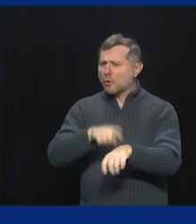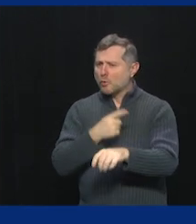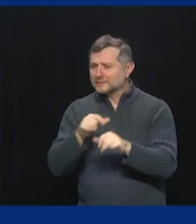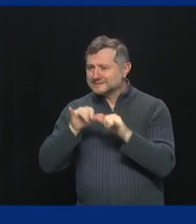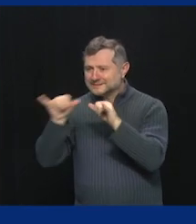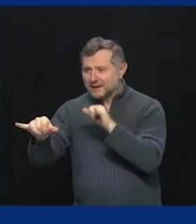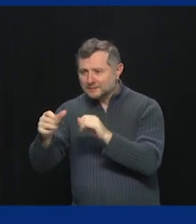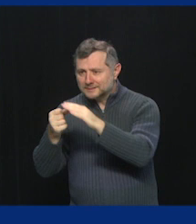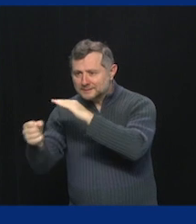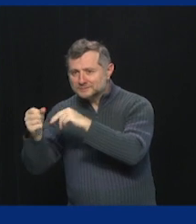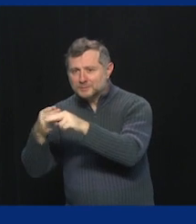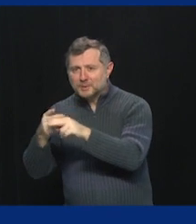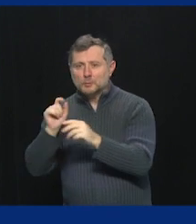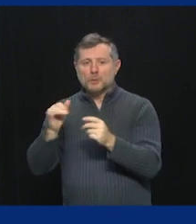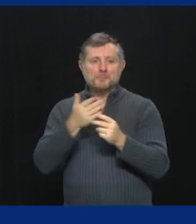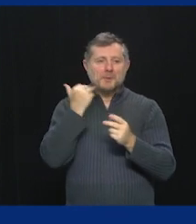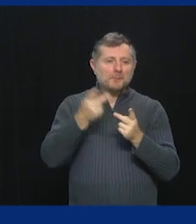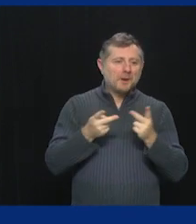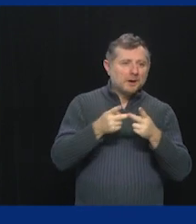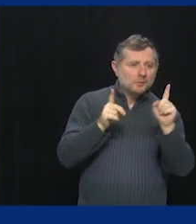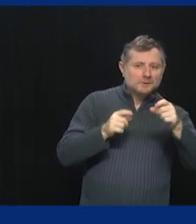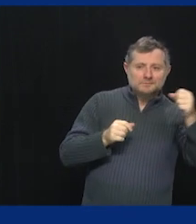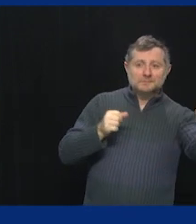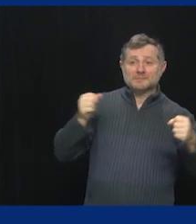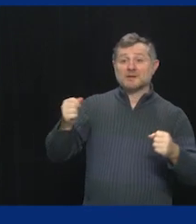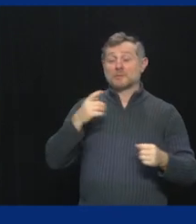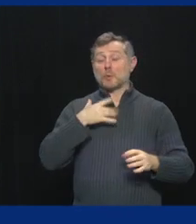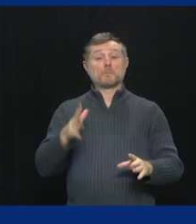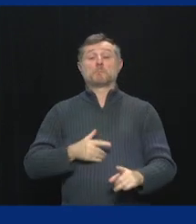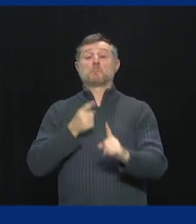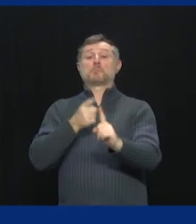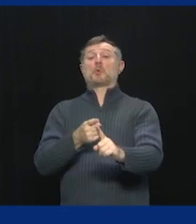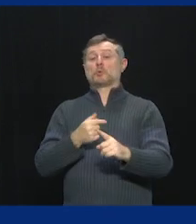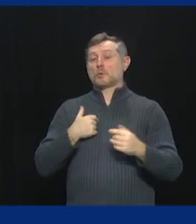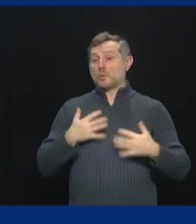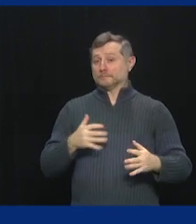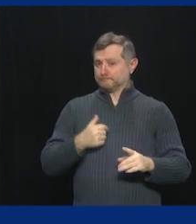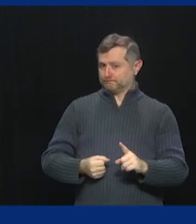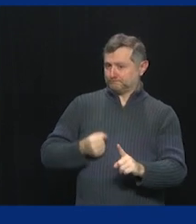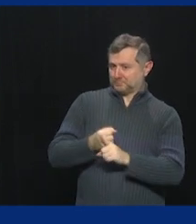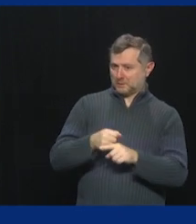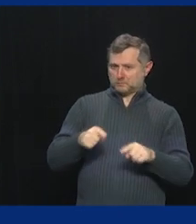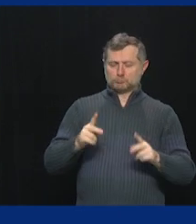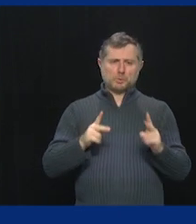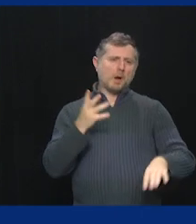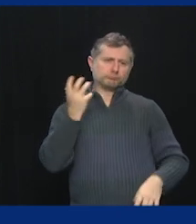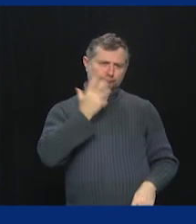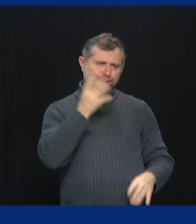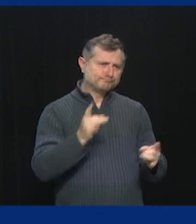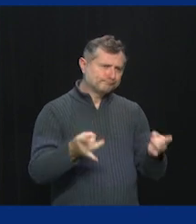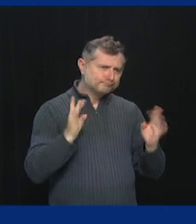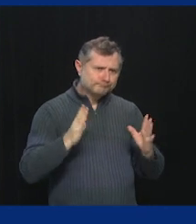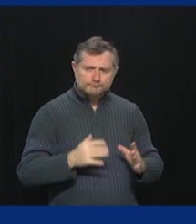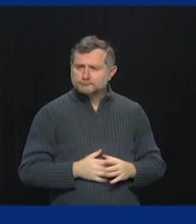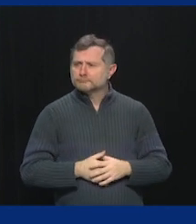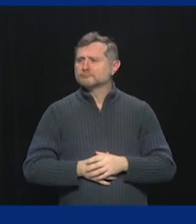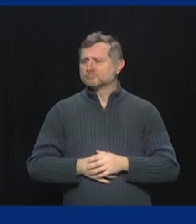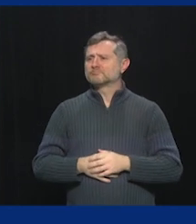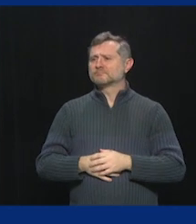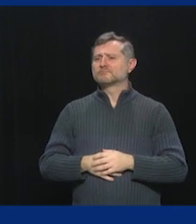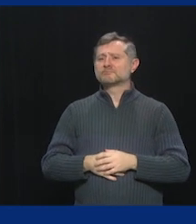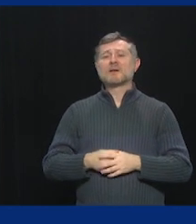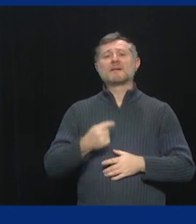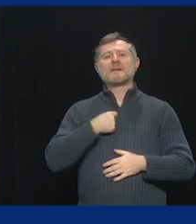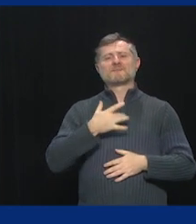place for individuals. So the human impact is extraordinary. It felt like a humanitarian crisis in